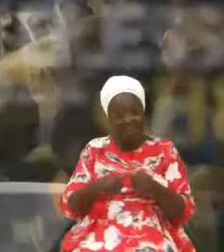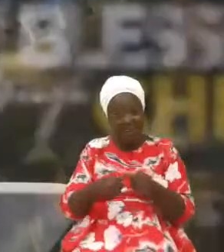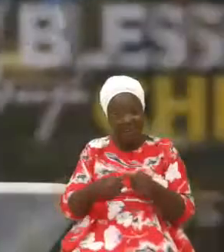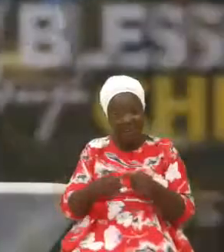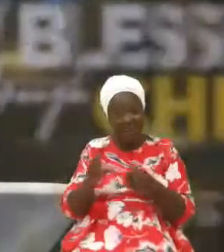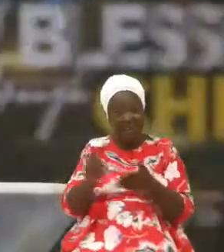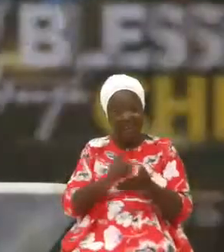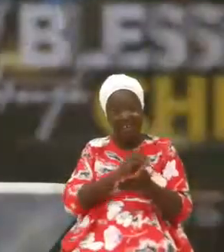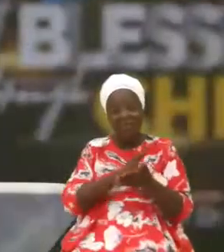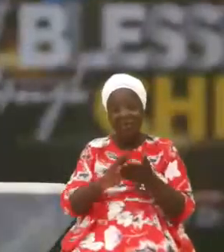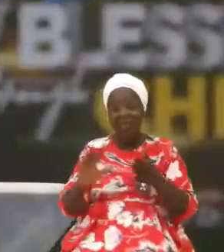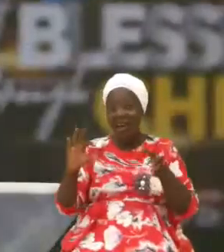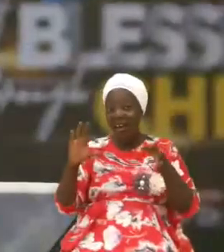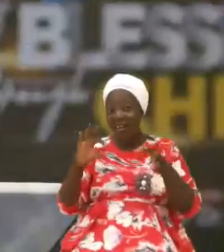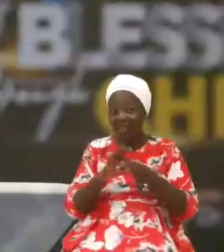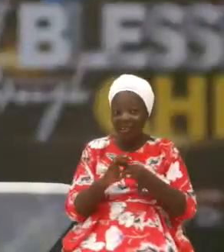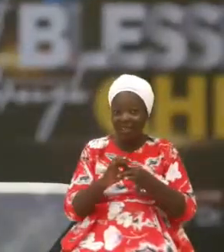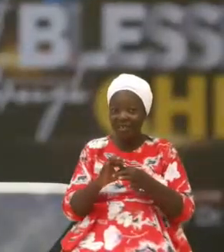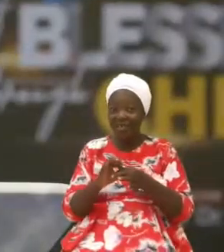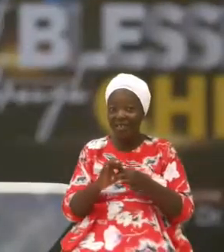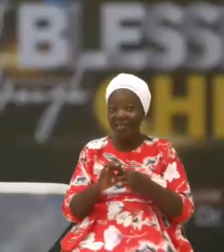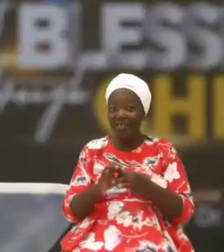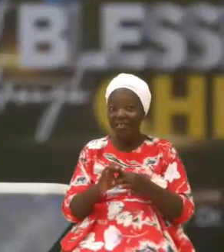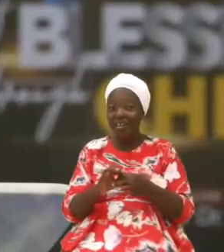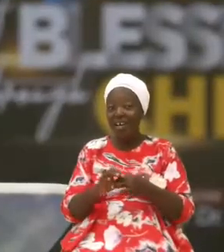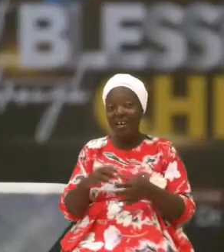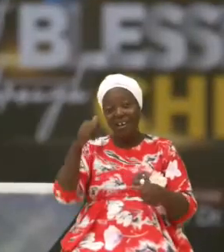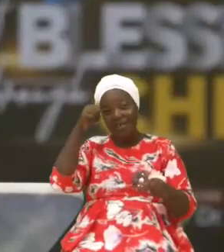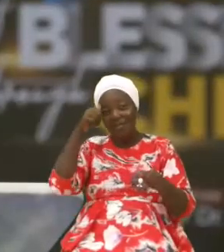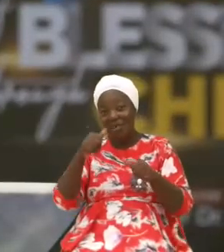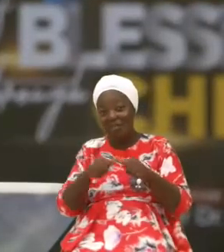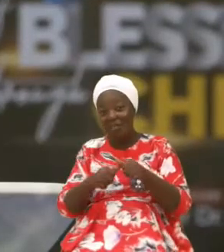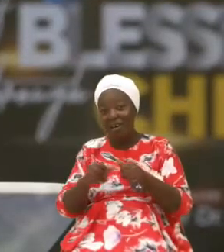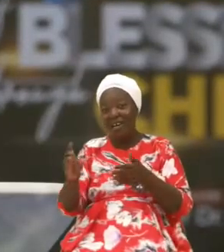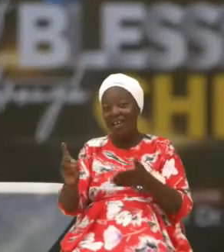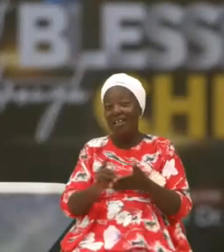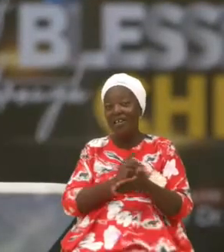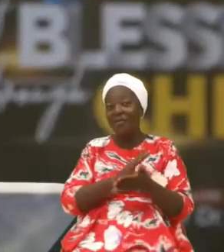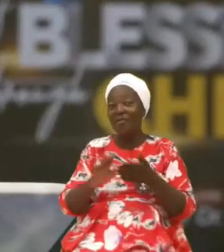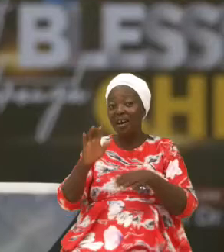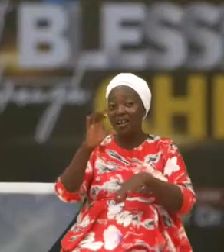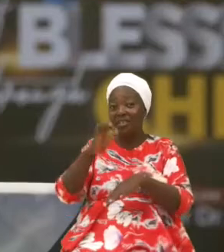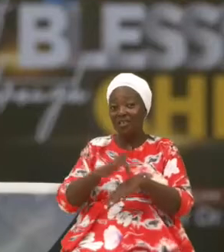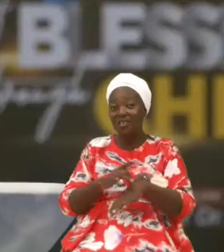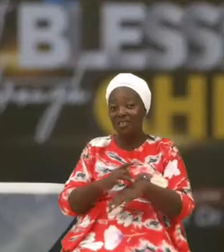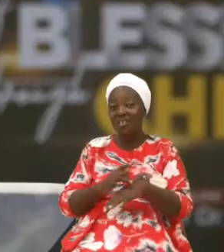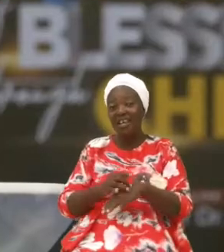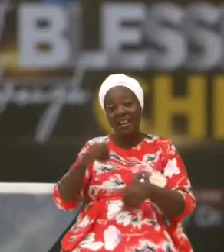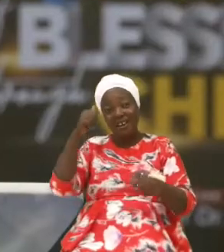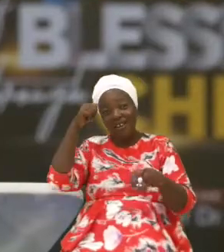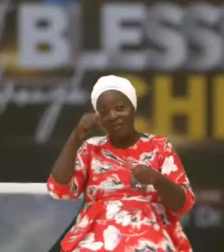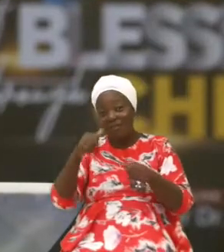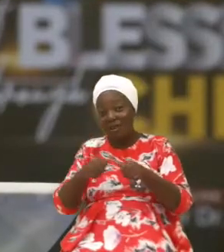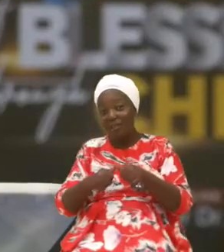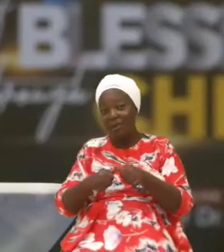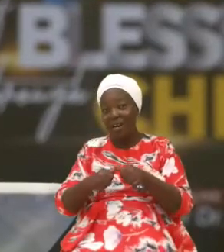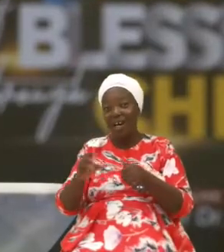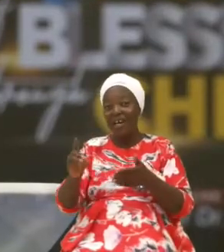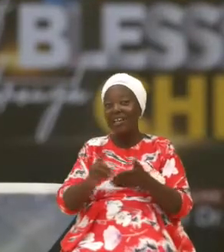Remember, divine connection, signs and wonders, divine